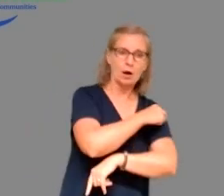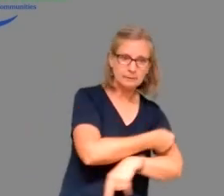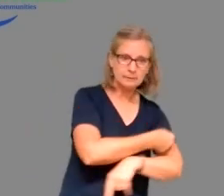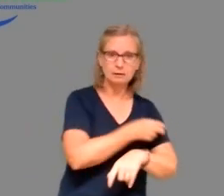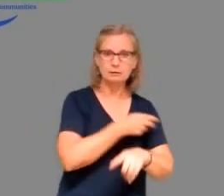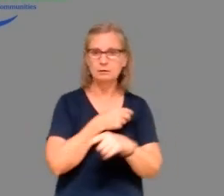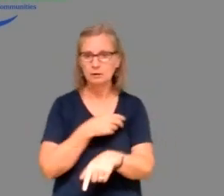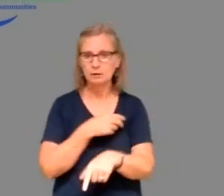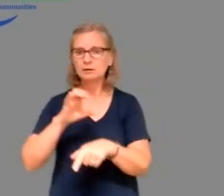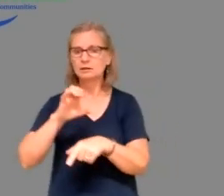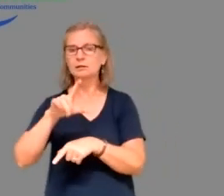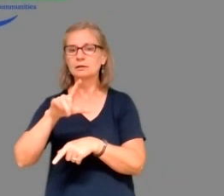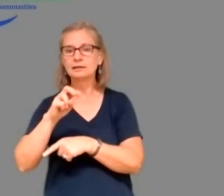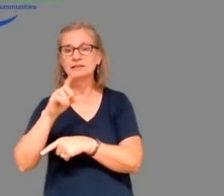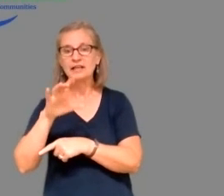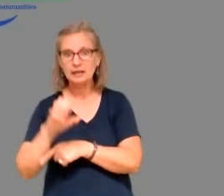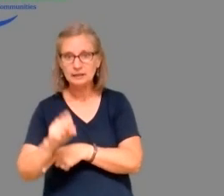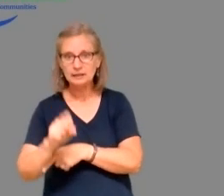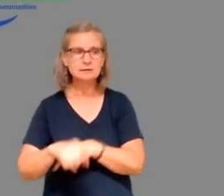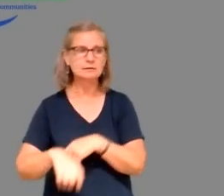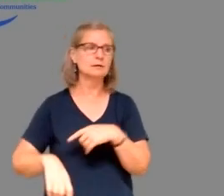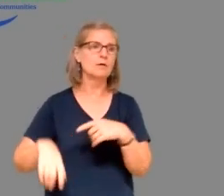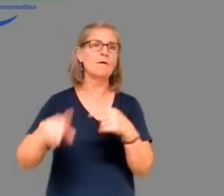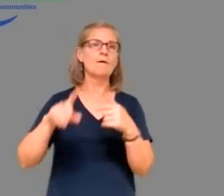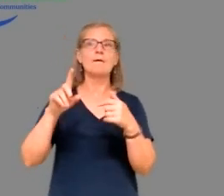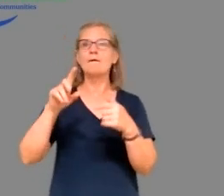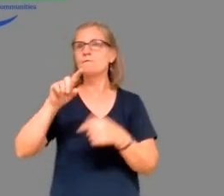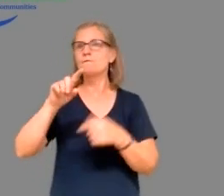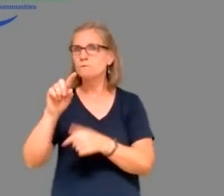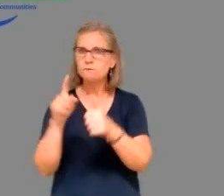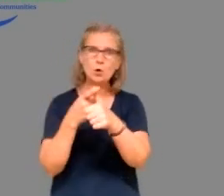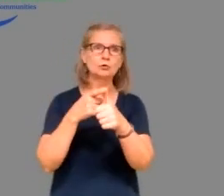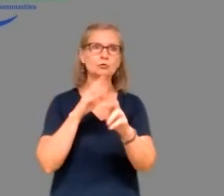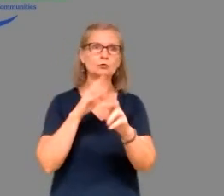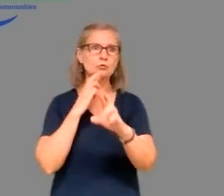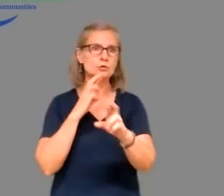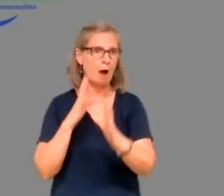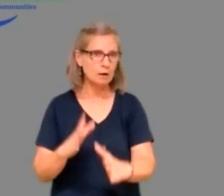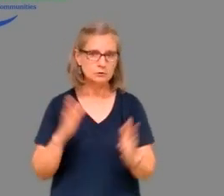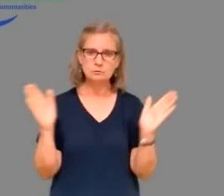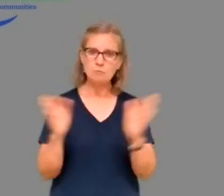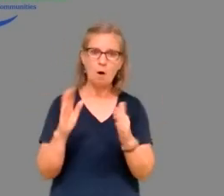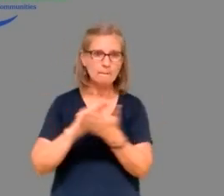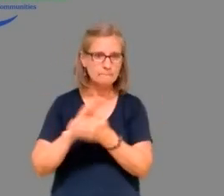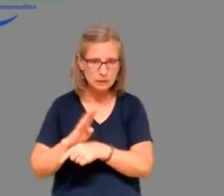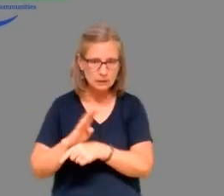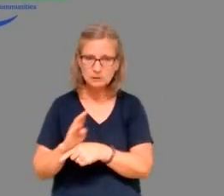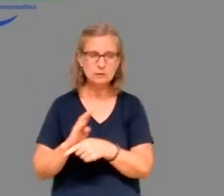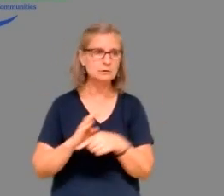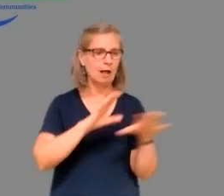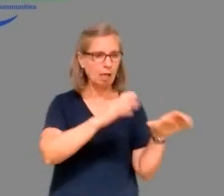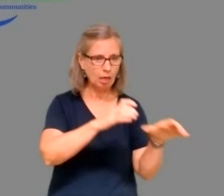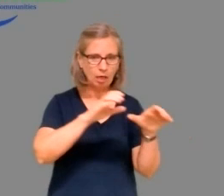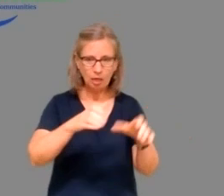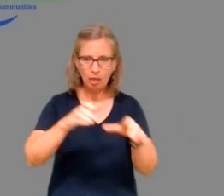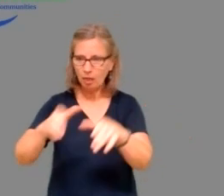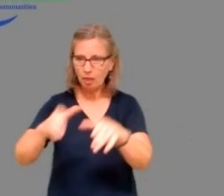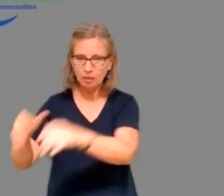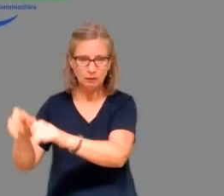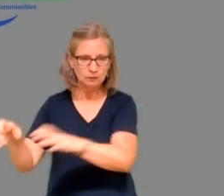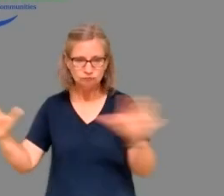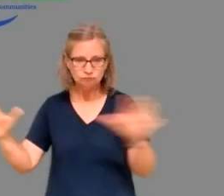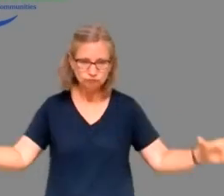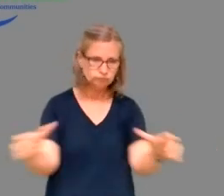first responders, small business, all of the community action, everybody